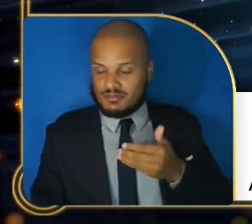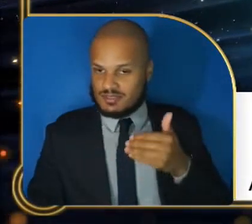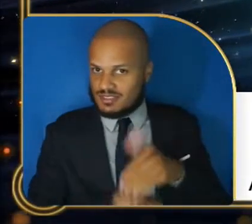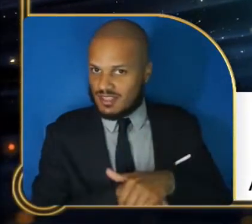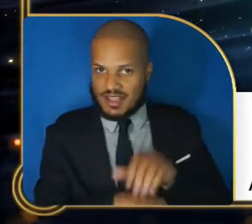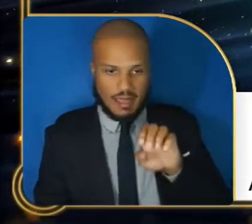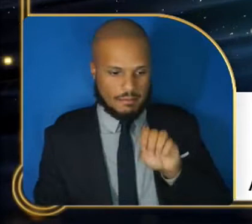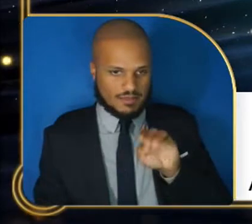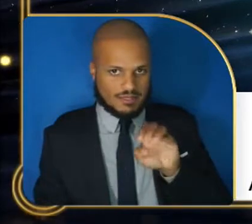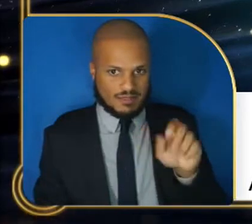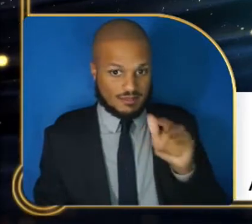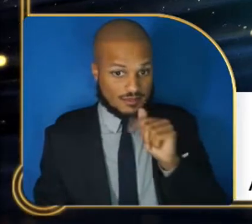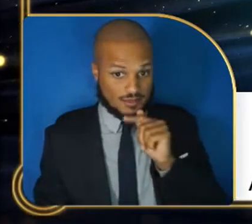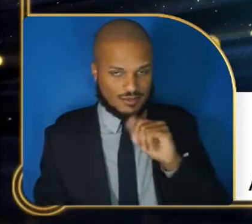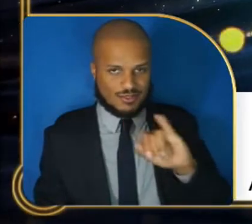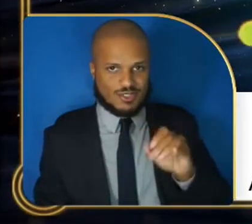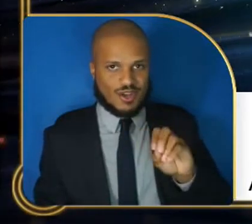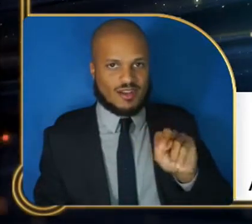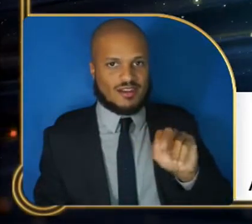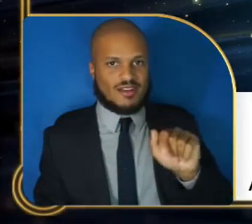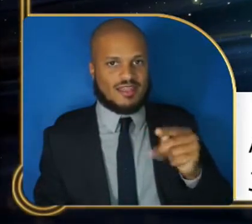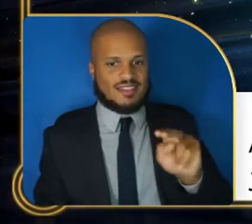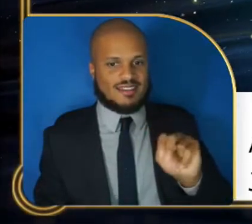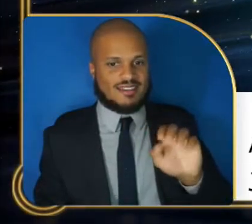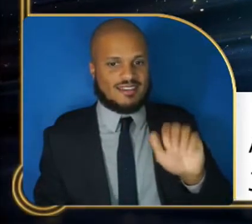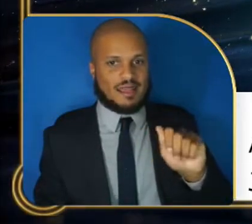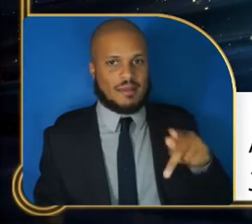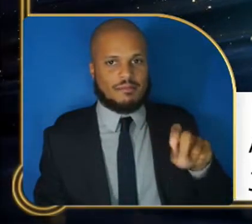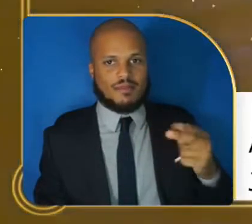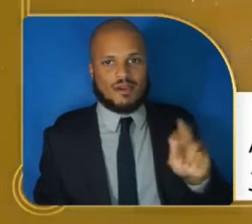MC, Jonathan Capehart.